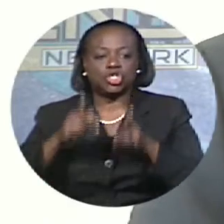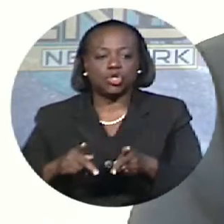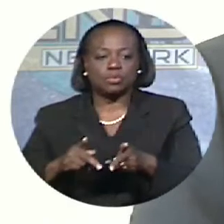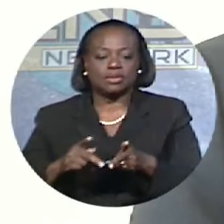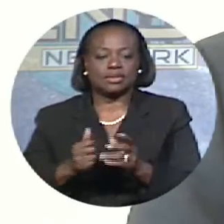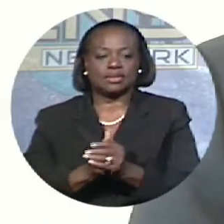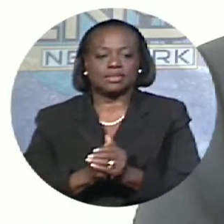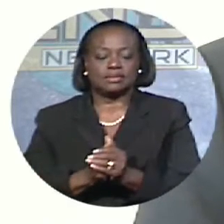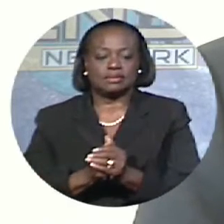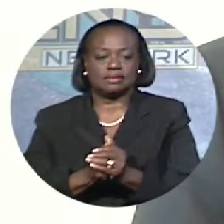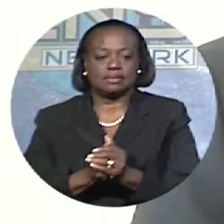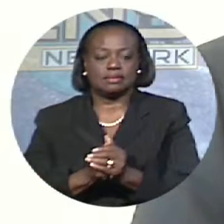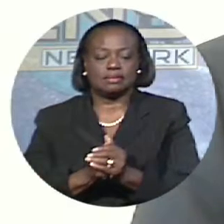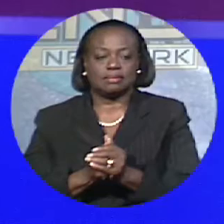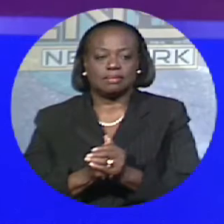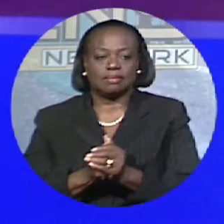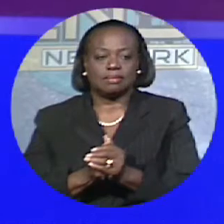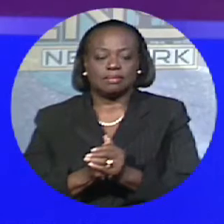provider.